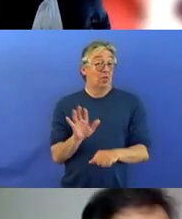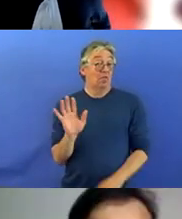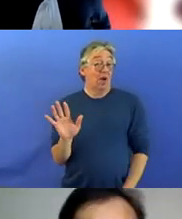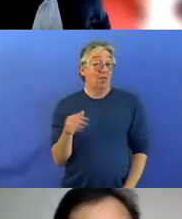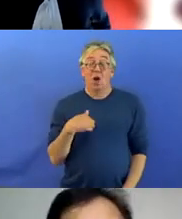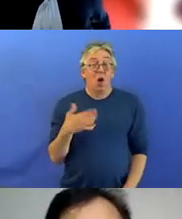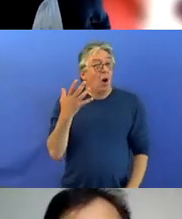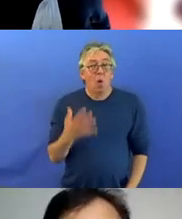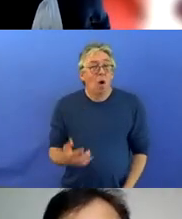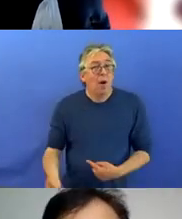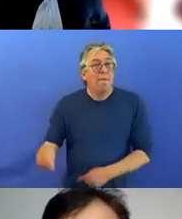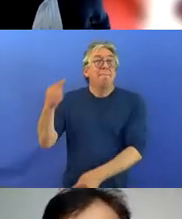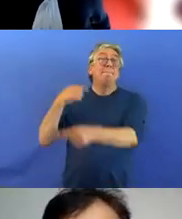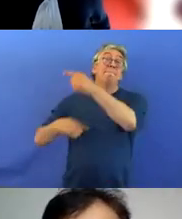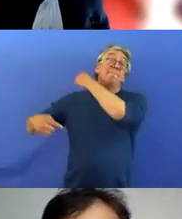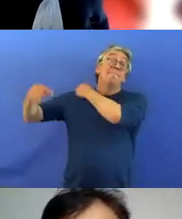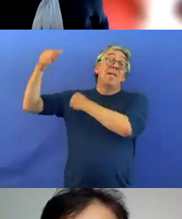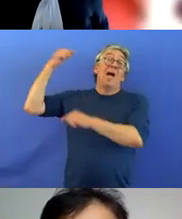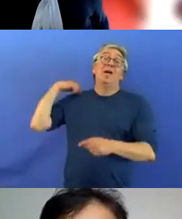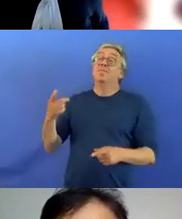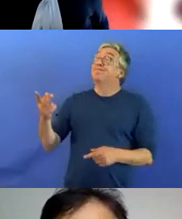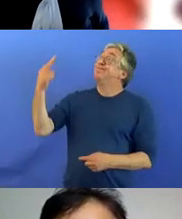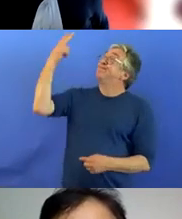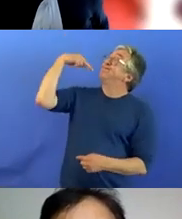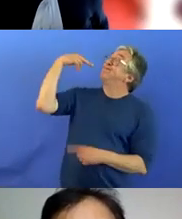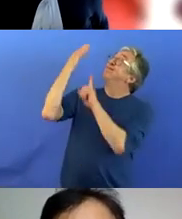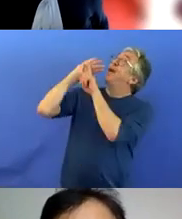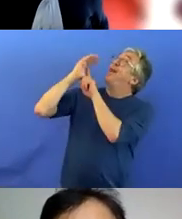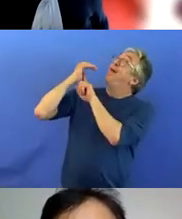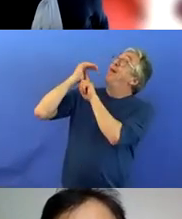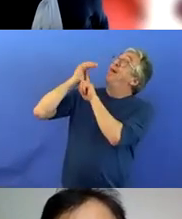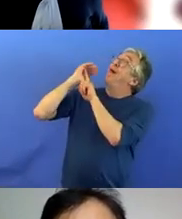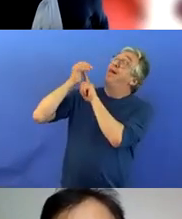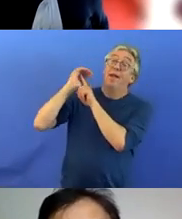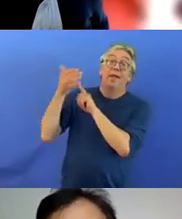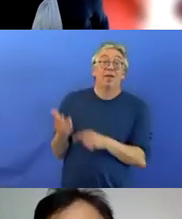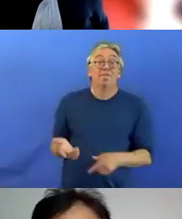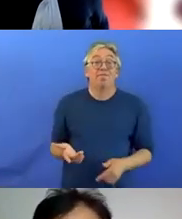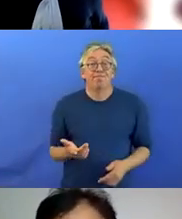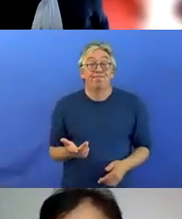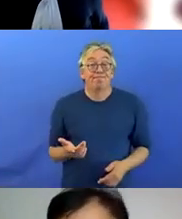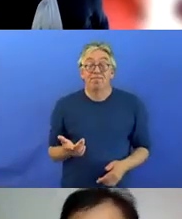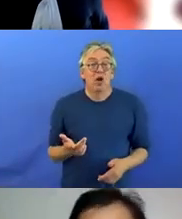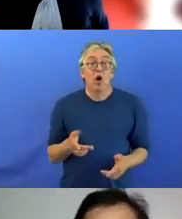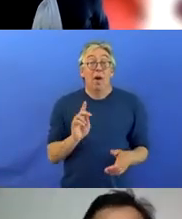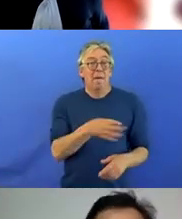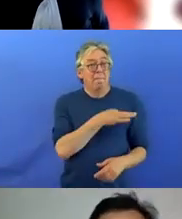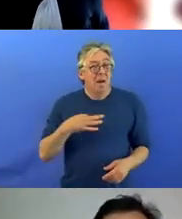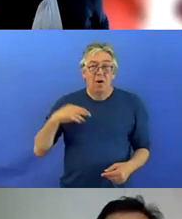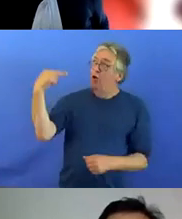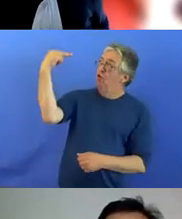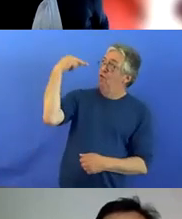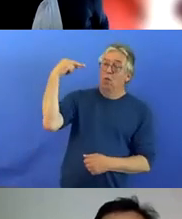back to segregation and charity. So the independent living movement has played a major role in getting people out